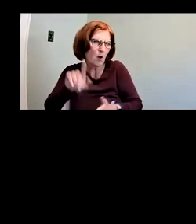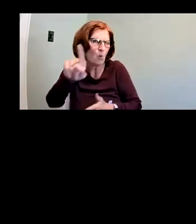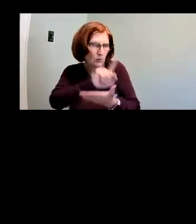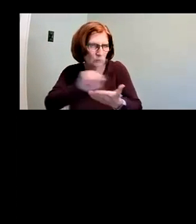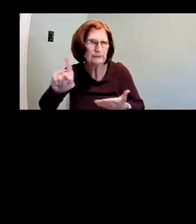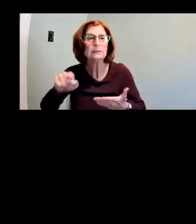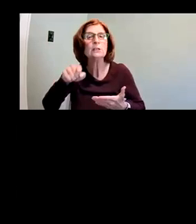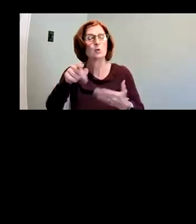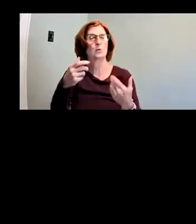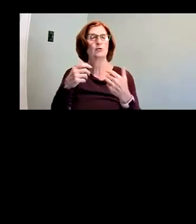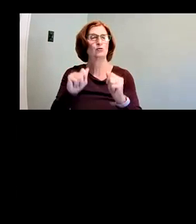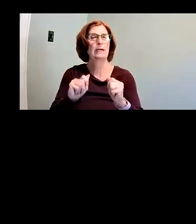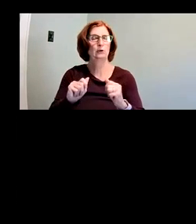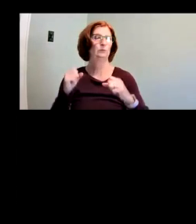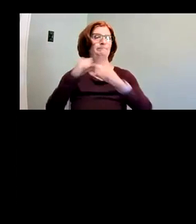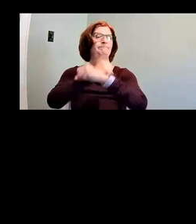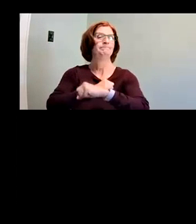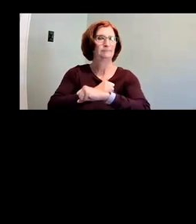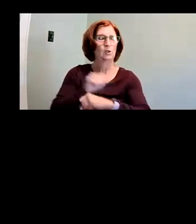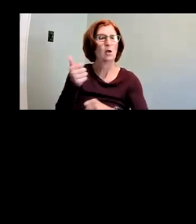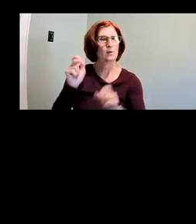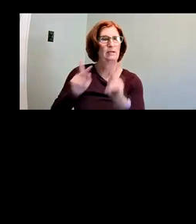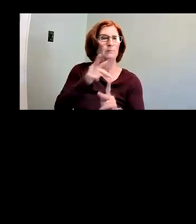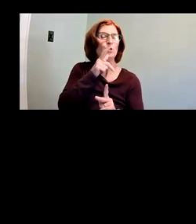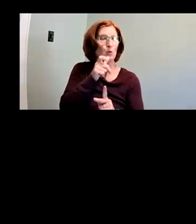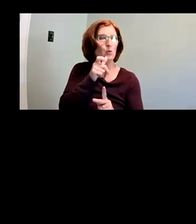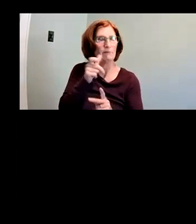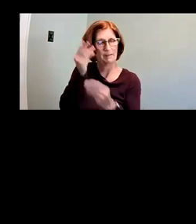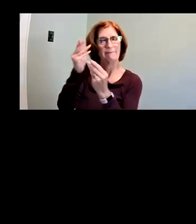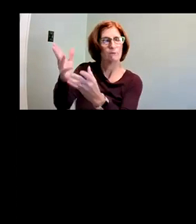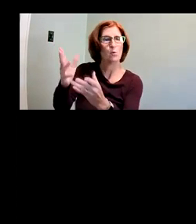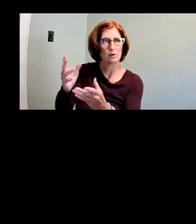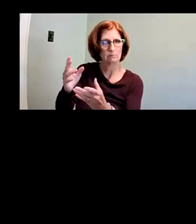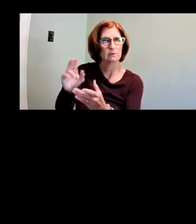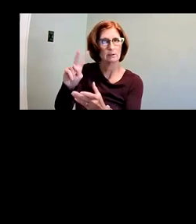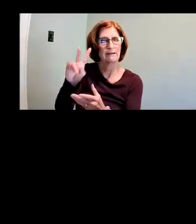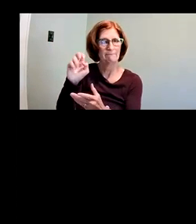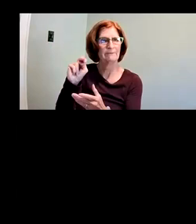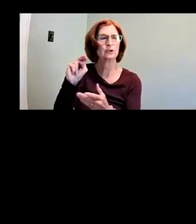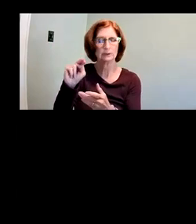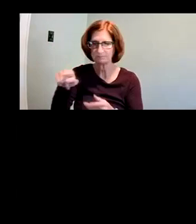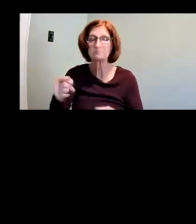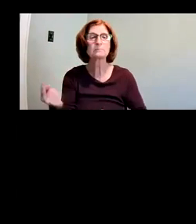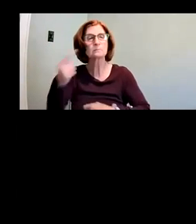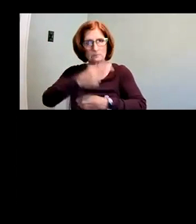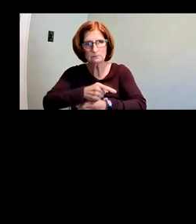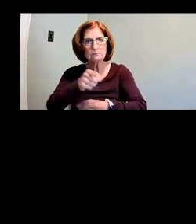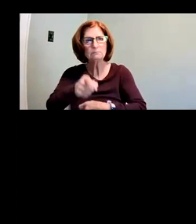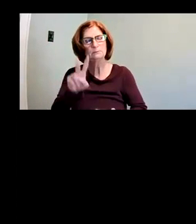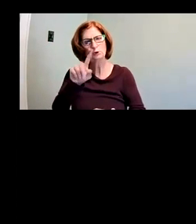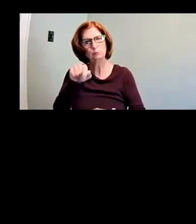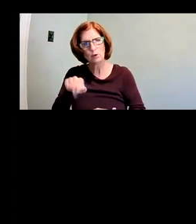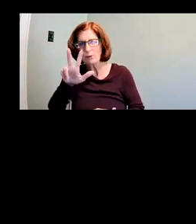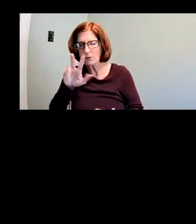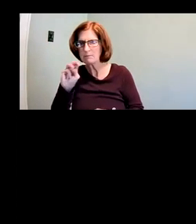more eviction cases as the federal eviction moratorium is set to expire at the end of the month. To date, we've deployed about $2.3 million